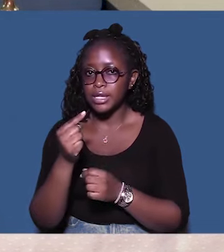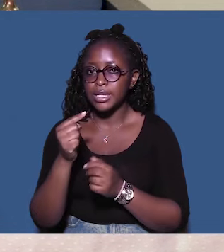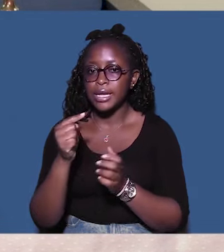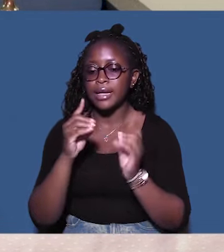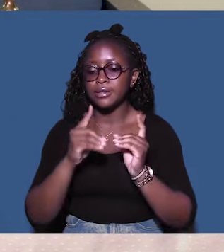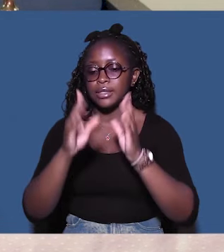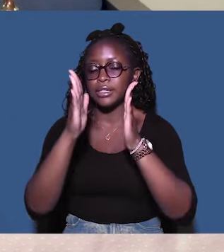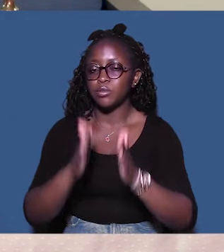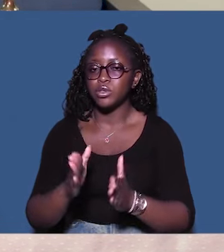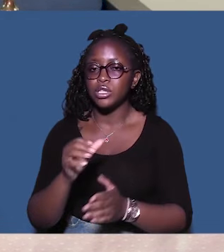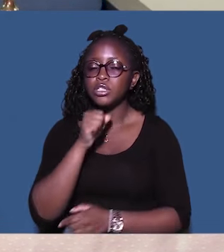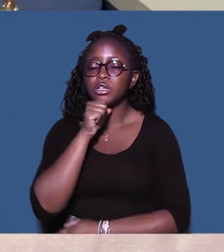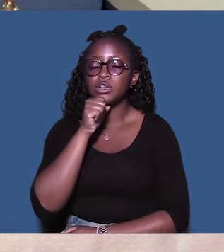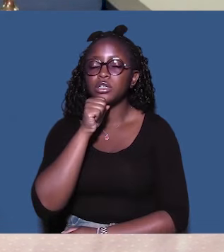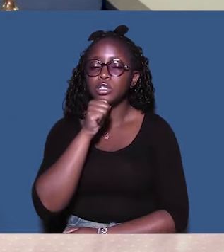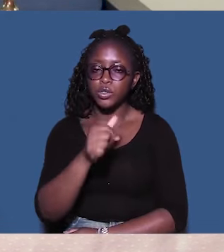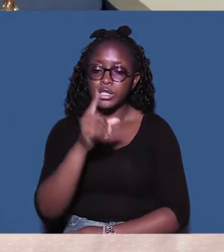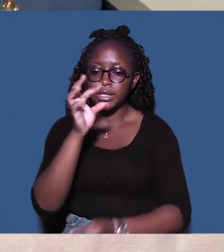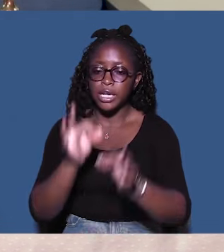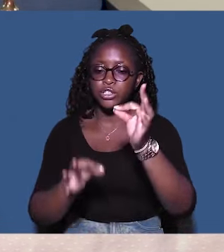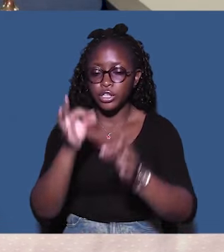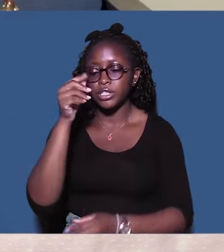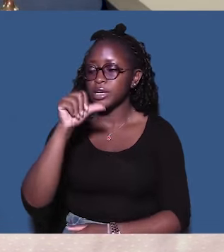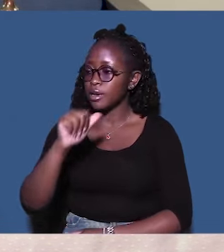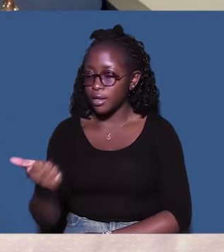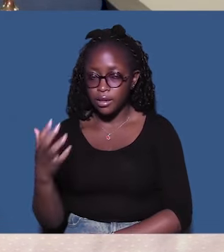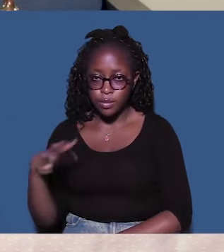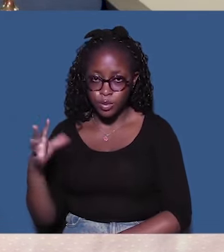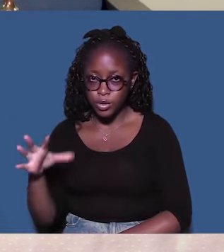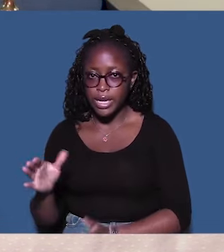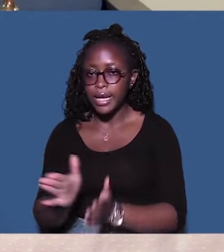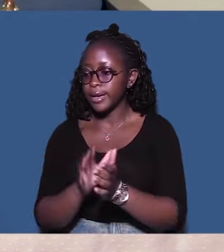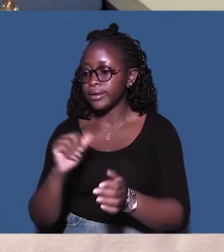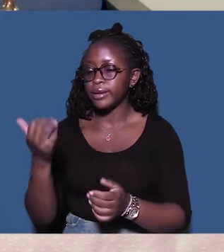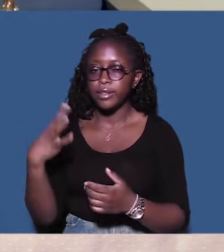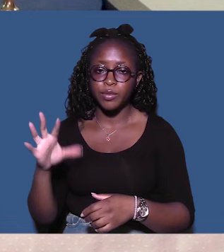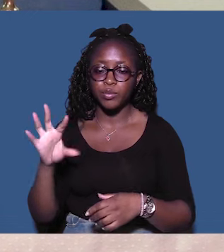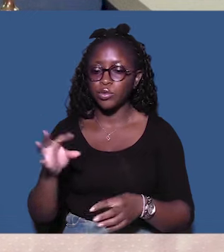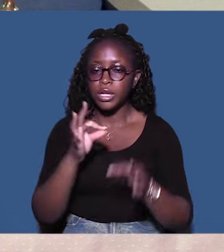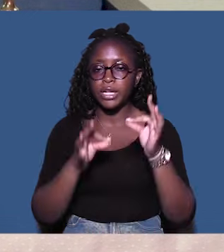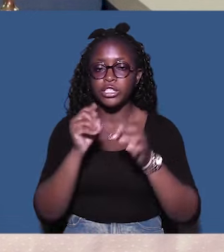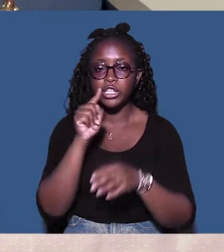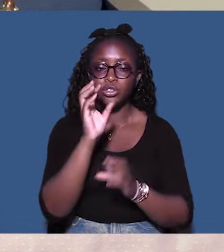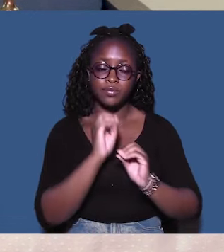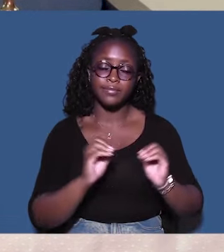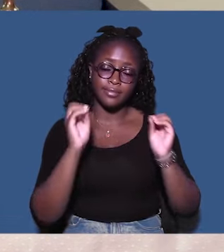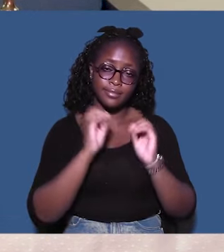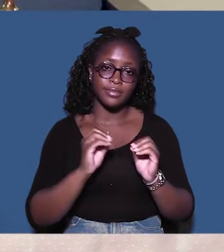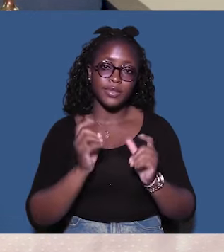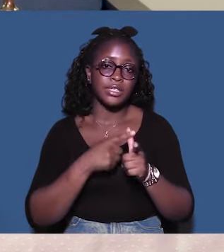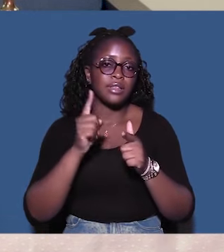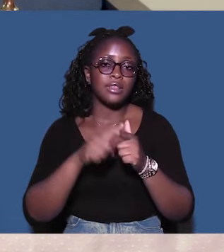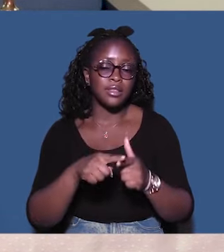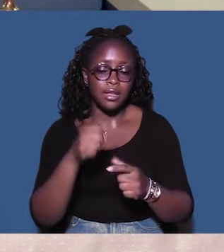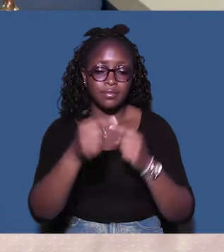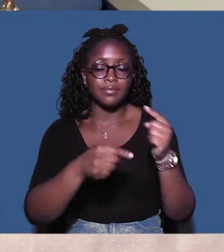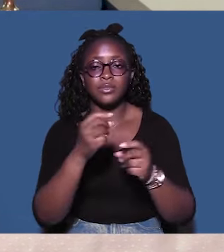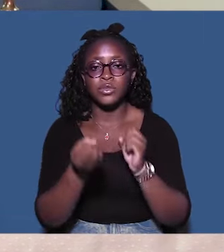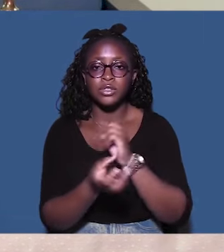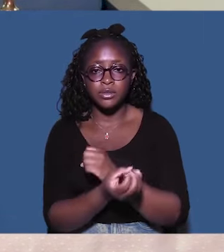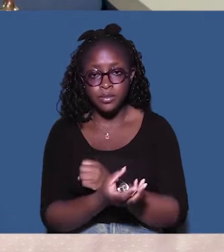others, and you will not be judged." And he goes on to explain that when you judge,